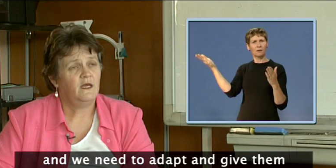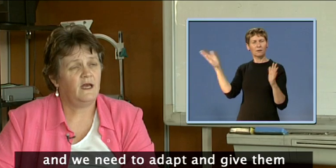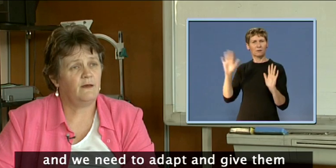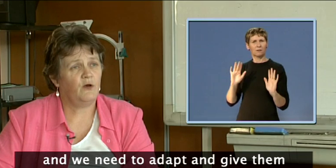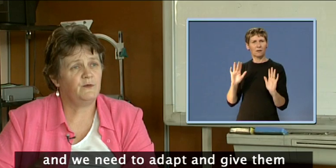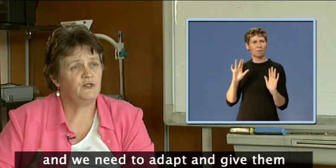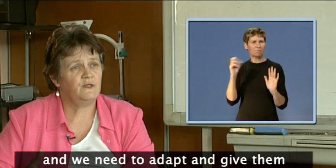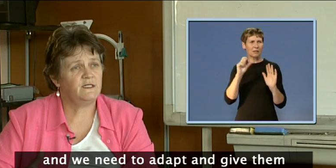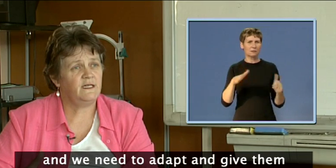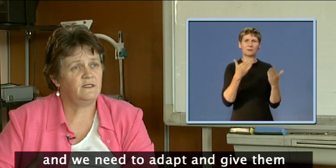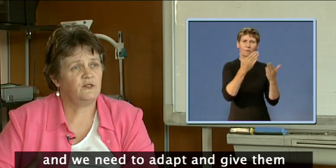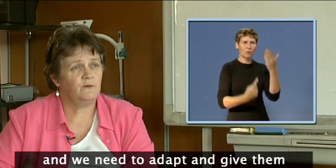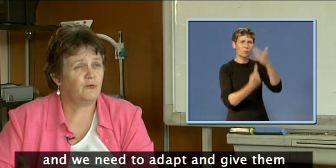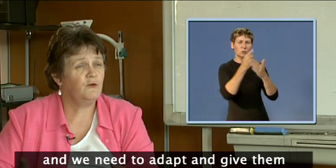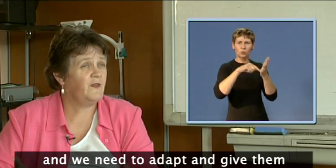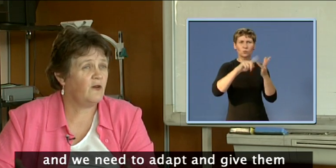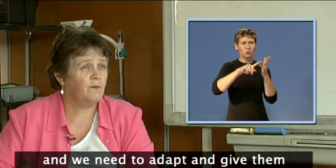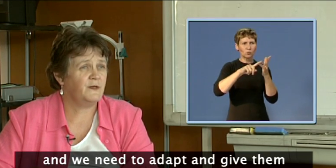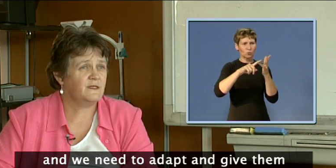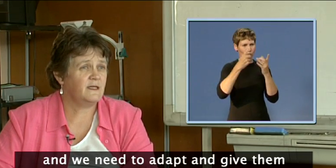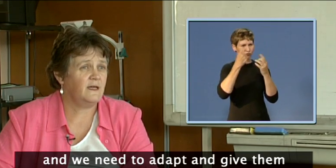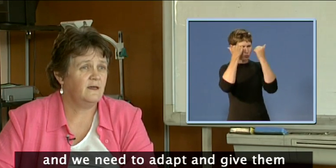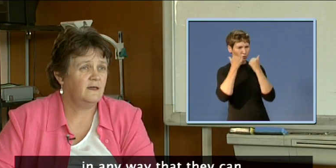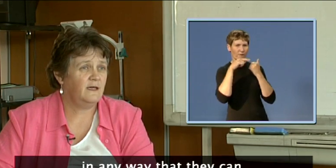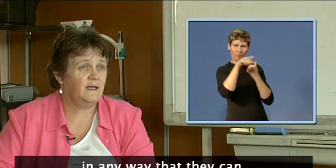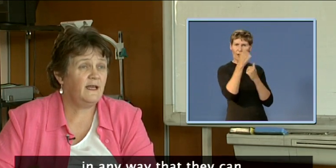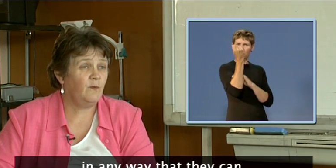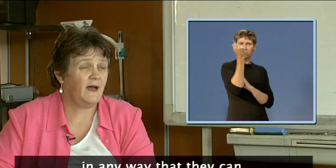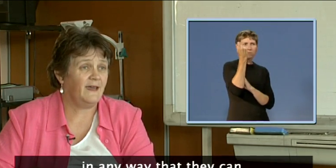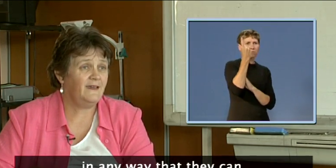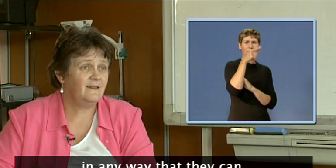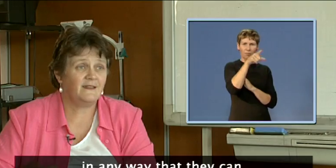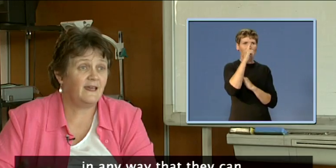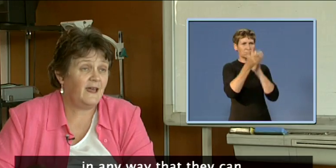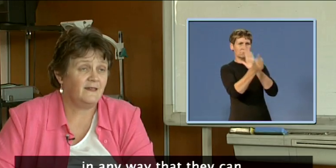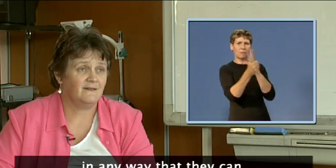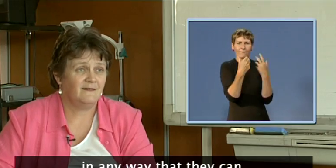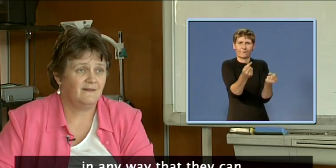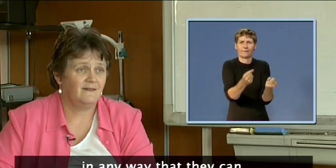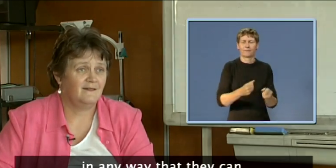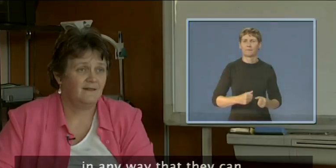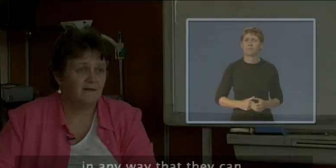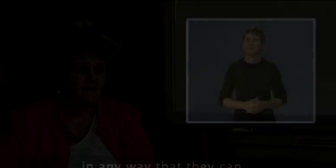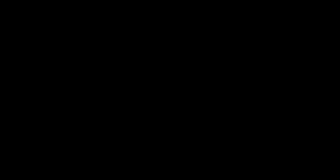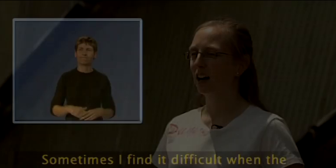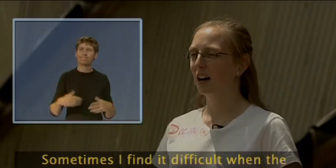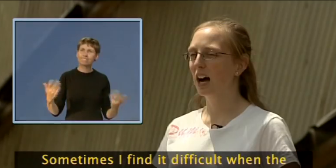them opportunity to prove their competency in any way that they can.